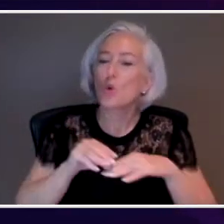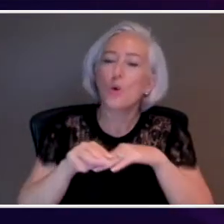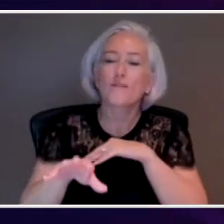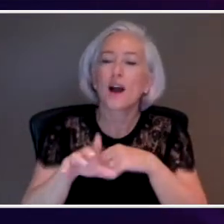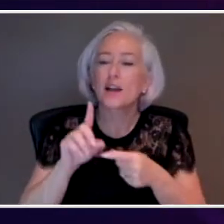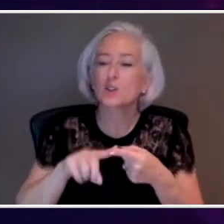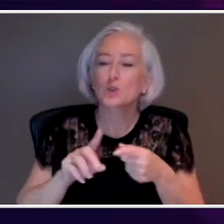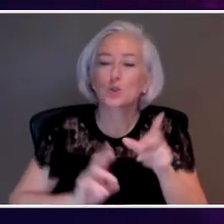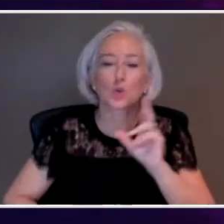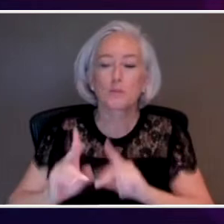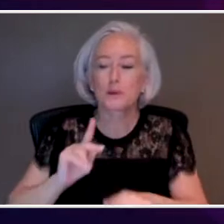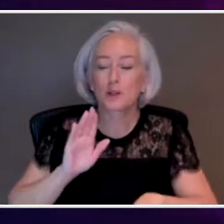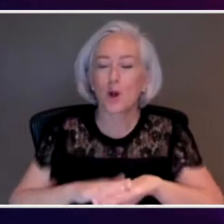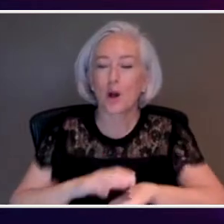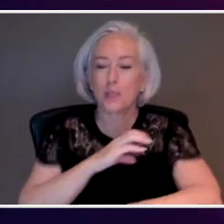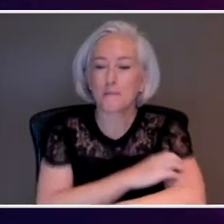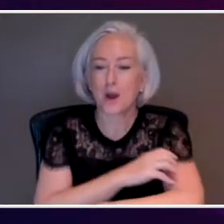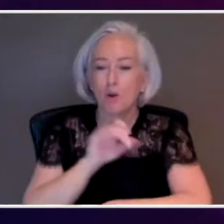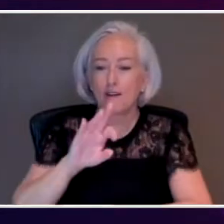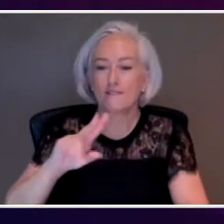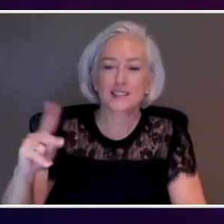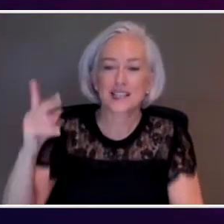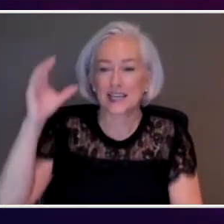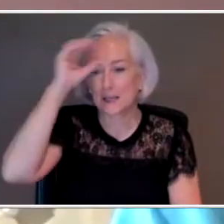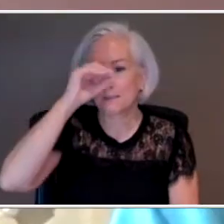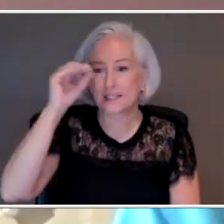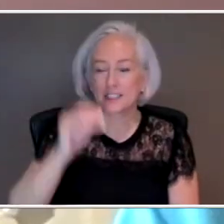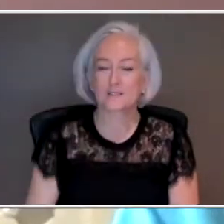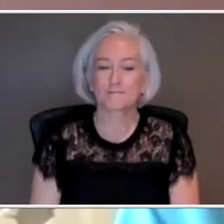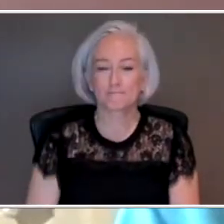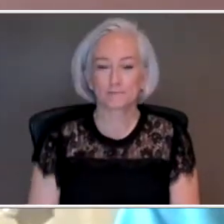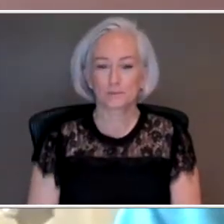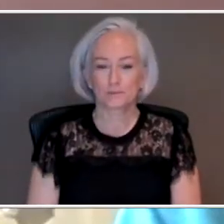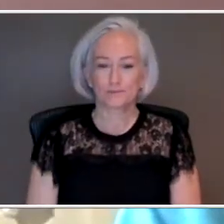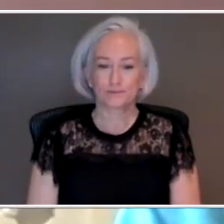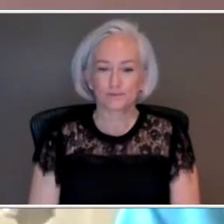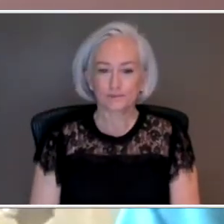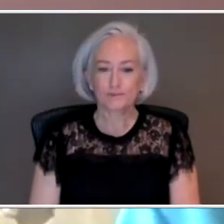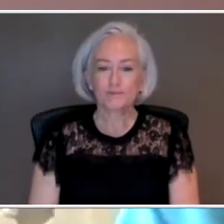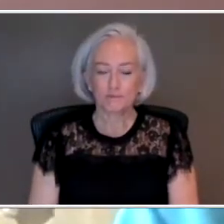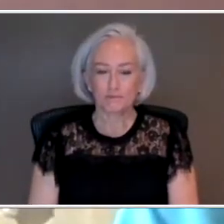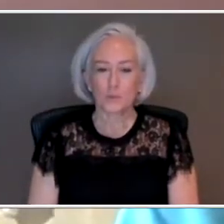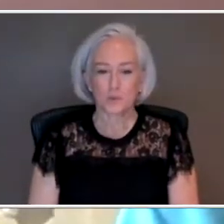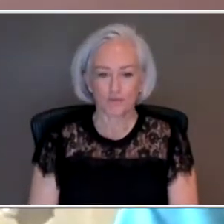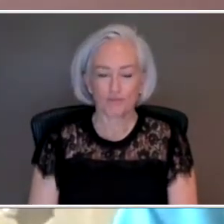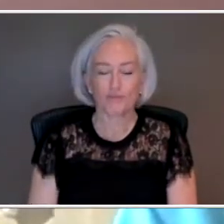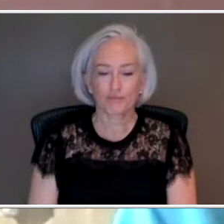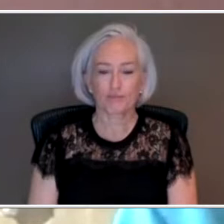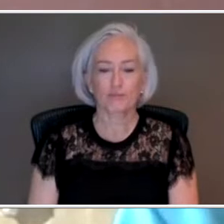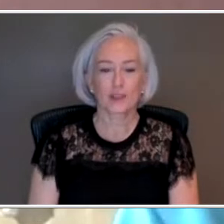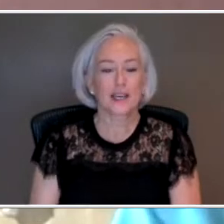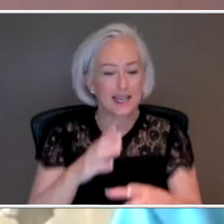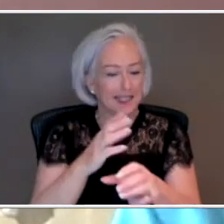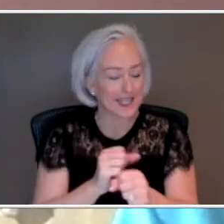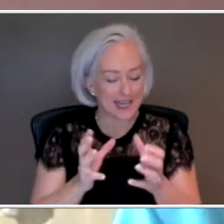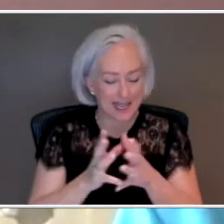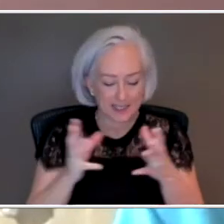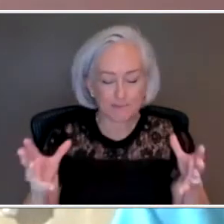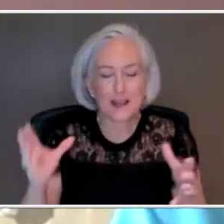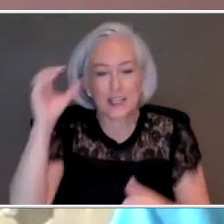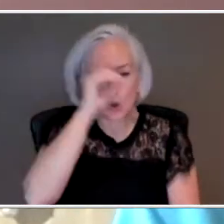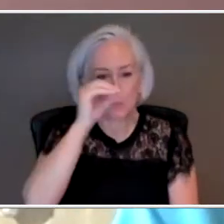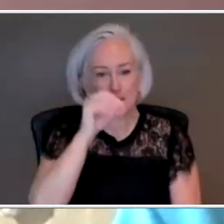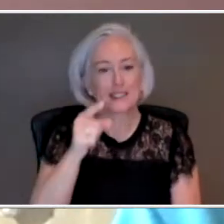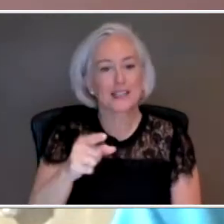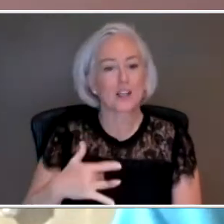the power of a second opinion? Well, I would say get as many opinions as you feel like you need